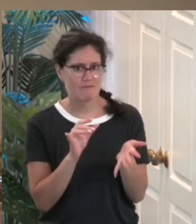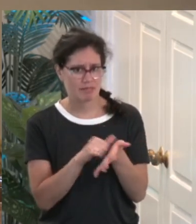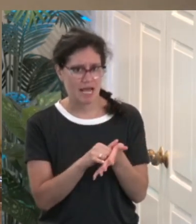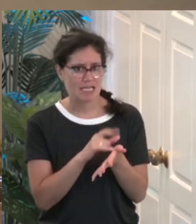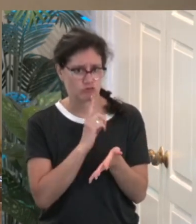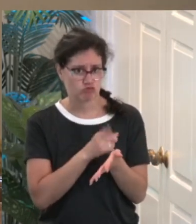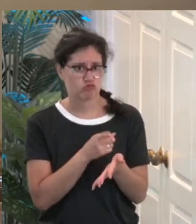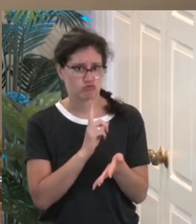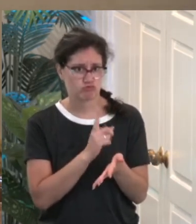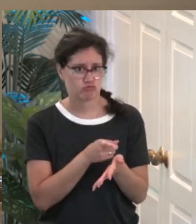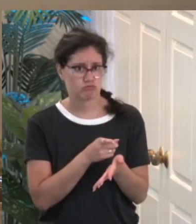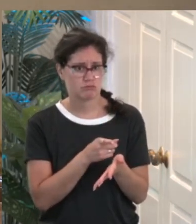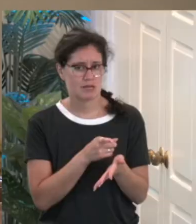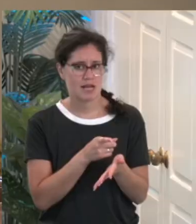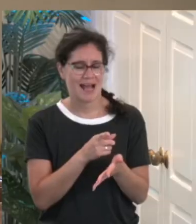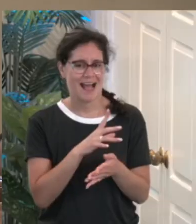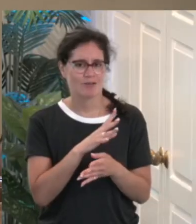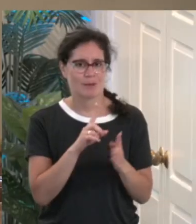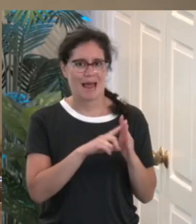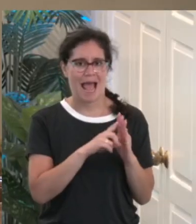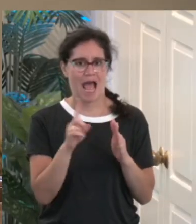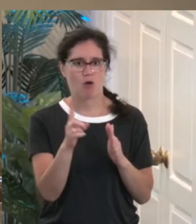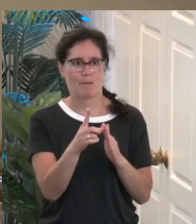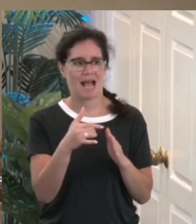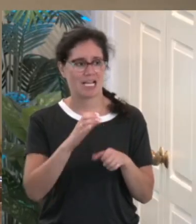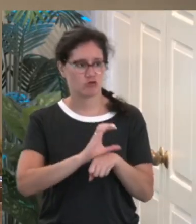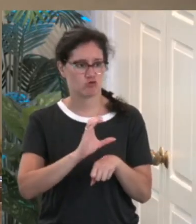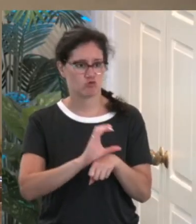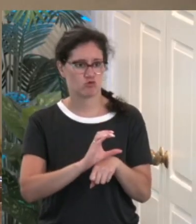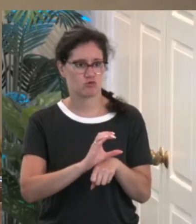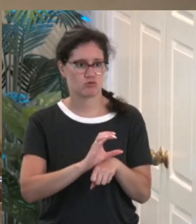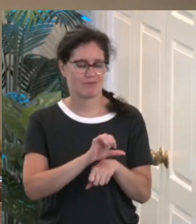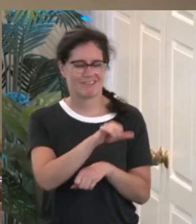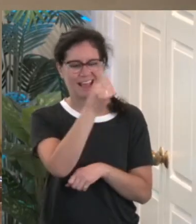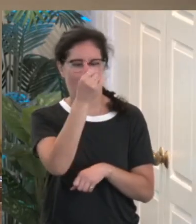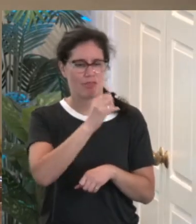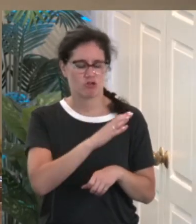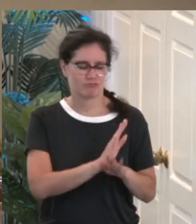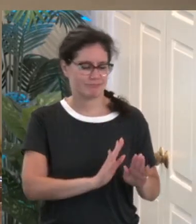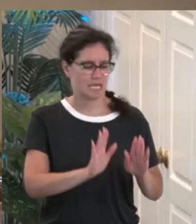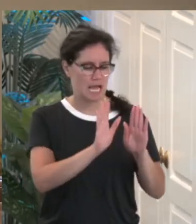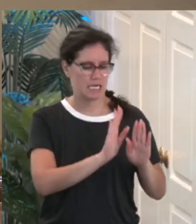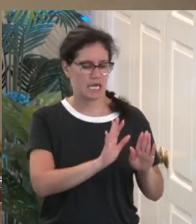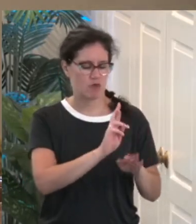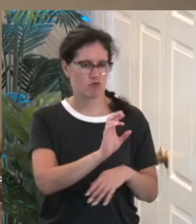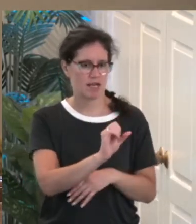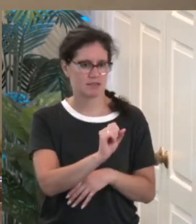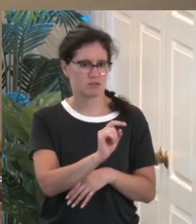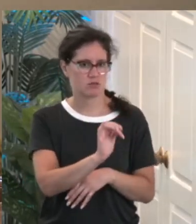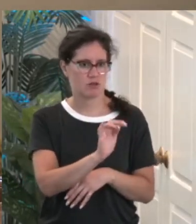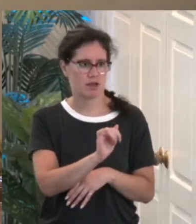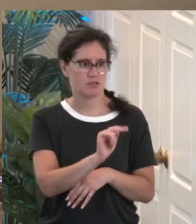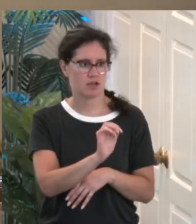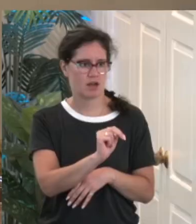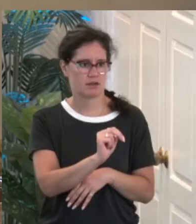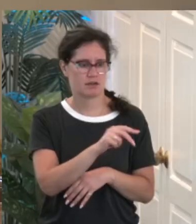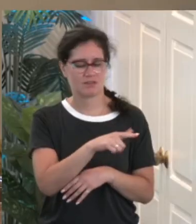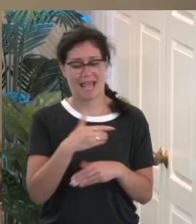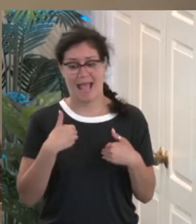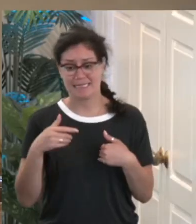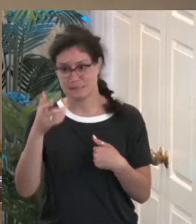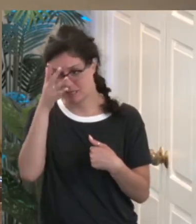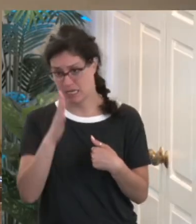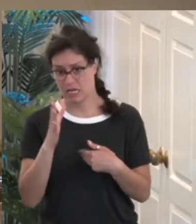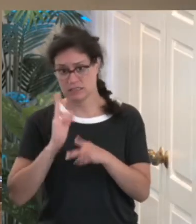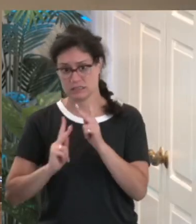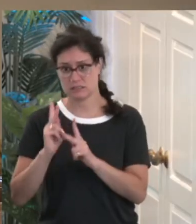was coming out of my church over at a Restoration the other Sunday, and there was a guy out in the parking lot, and I